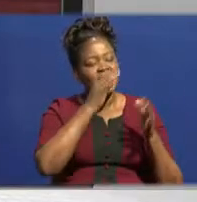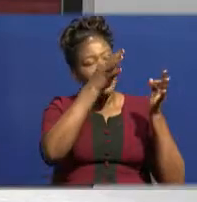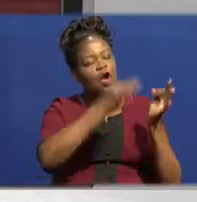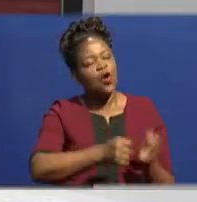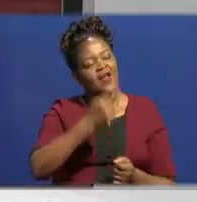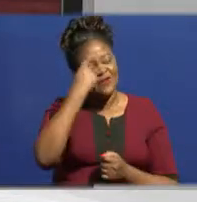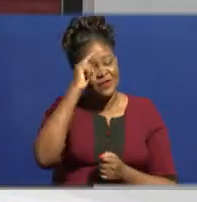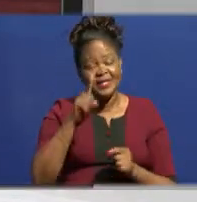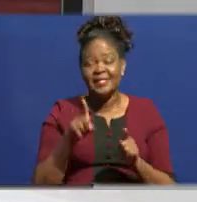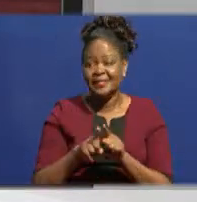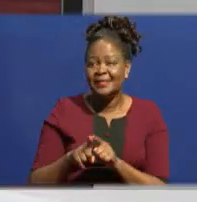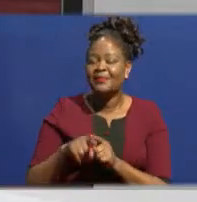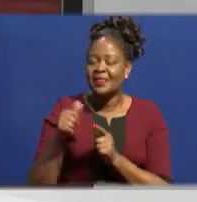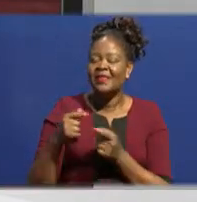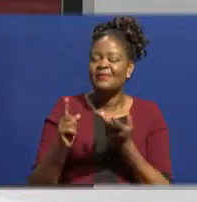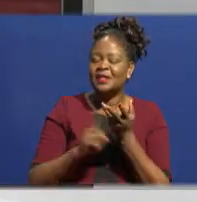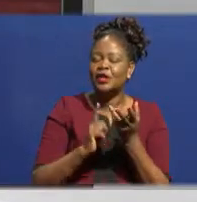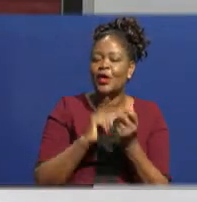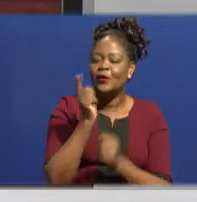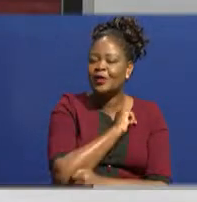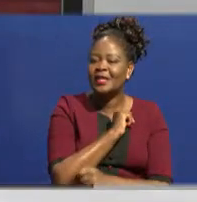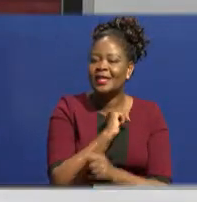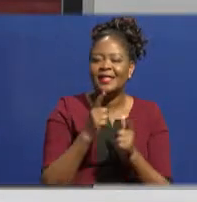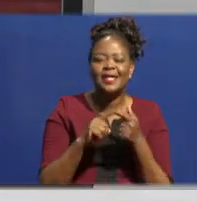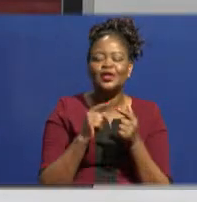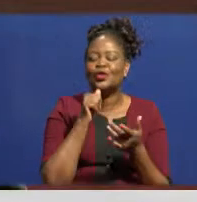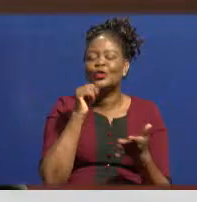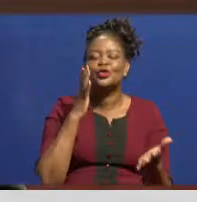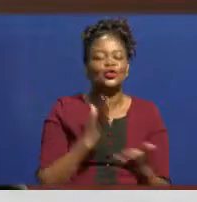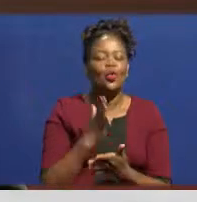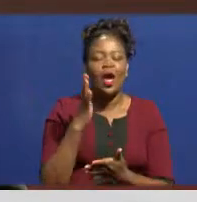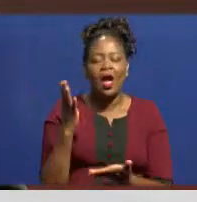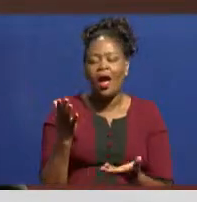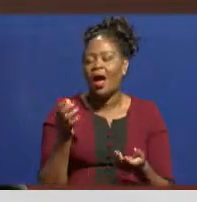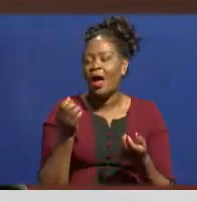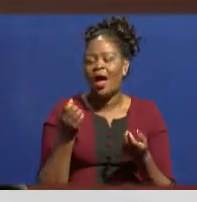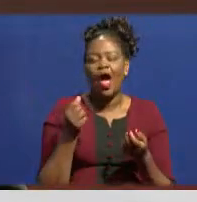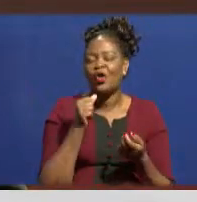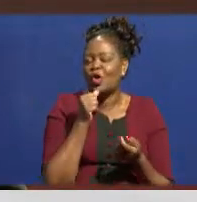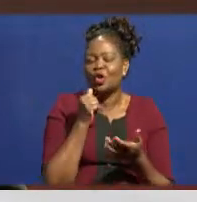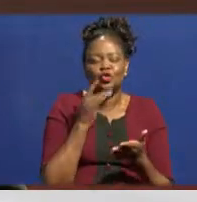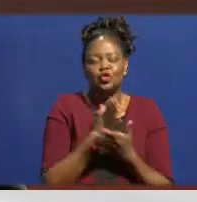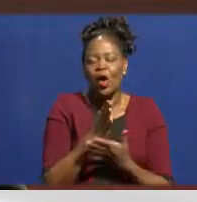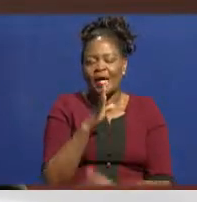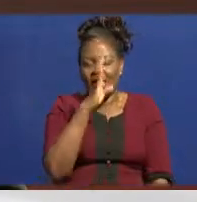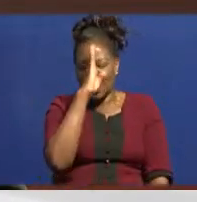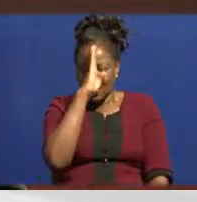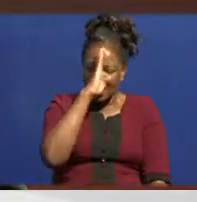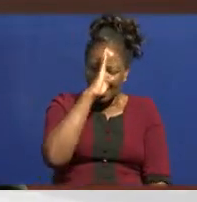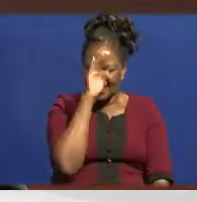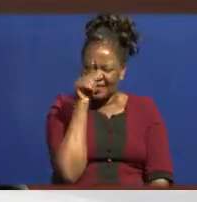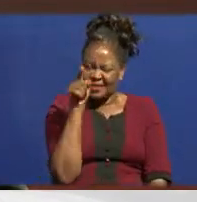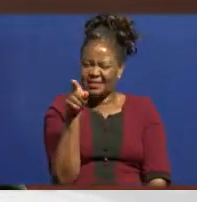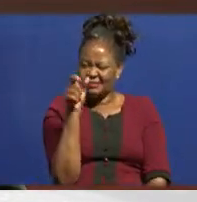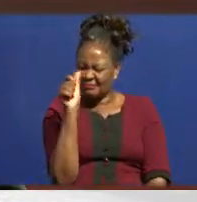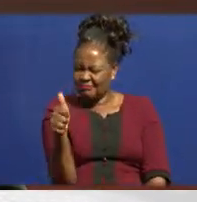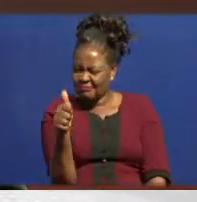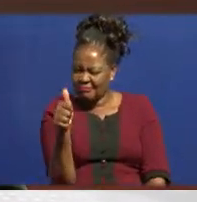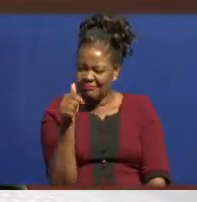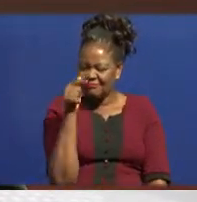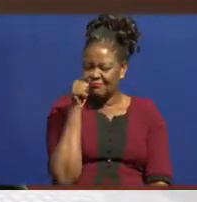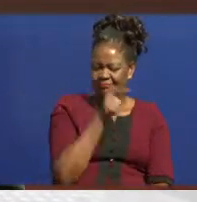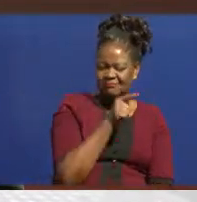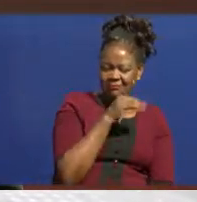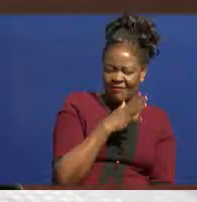Exactly. Even those which has been accounted for, we are not very sure. We aren't certain about whether they are the real ones or it is